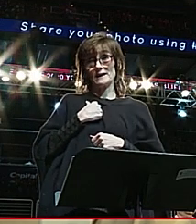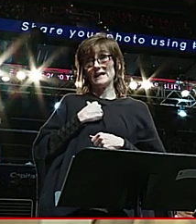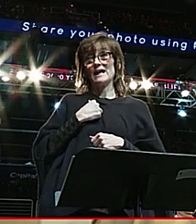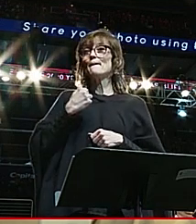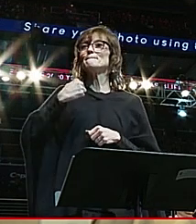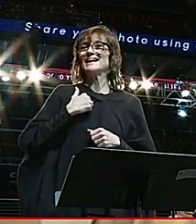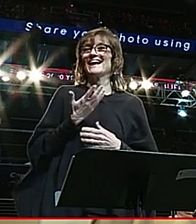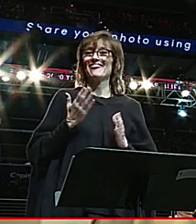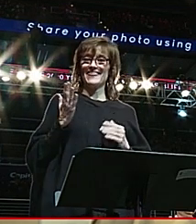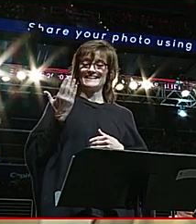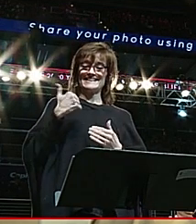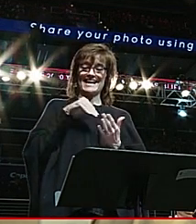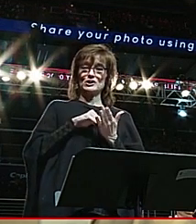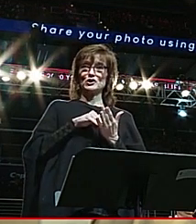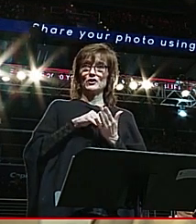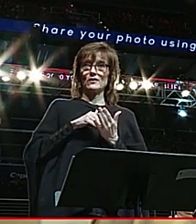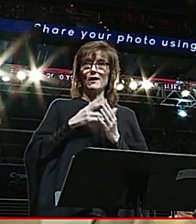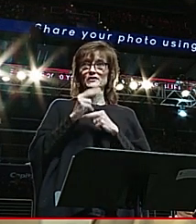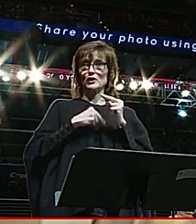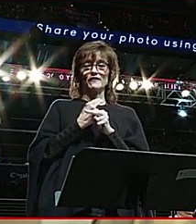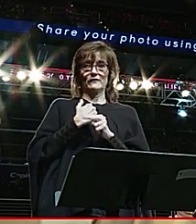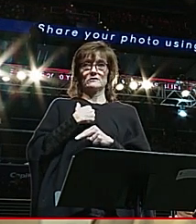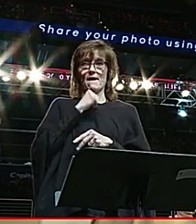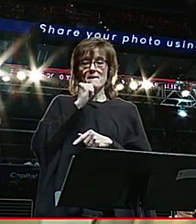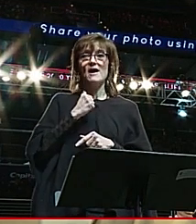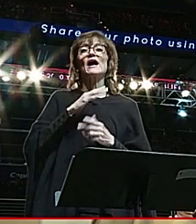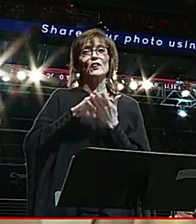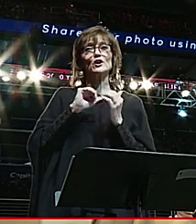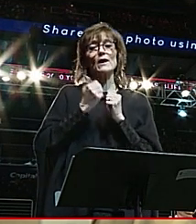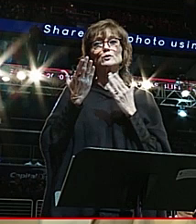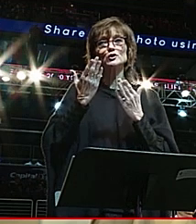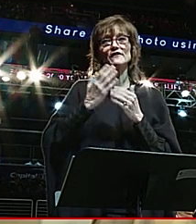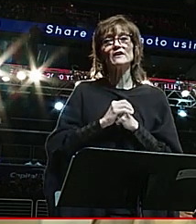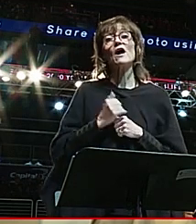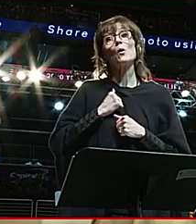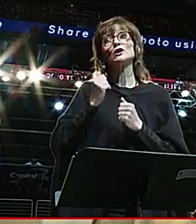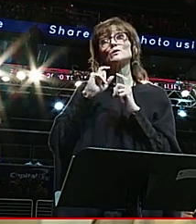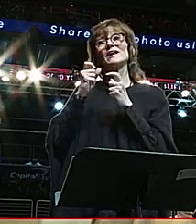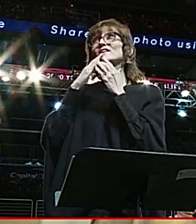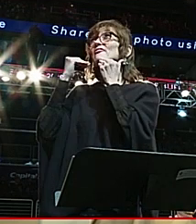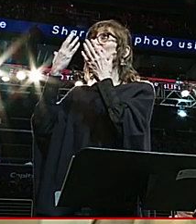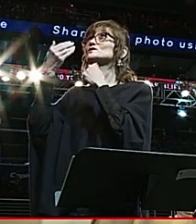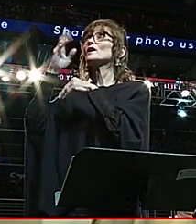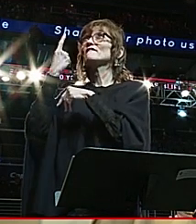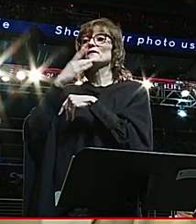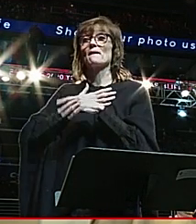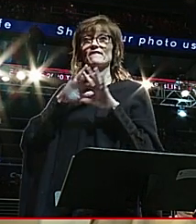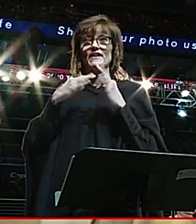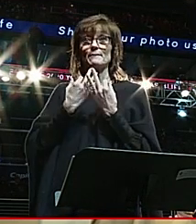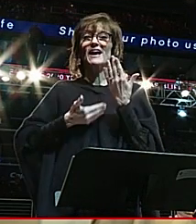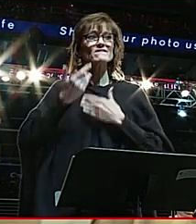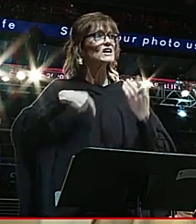of the universe. I learned what it means to serve. And so I want to give thanks to God for my family, and I invite you to do the